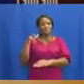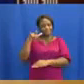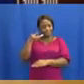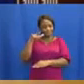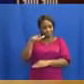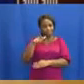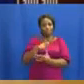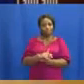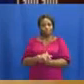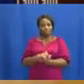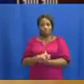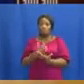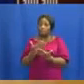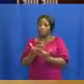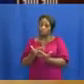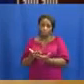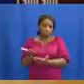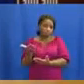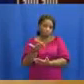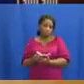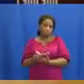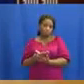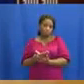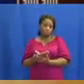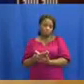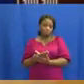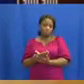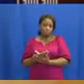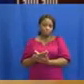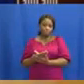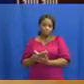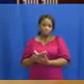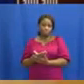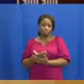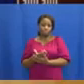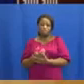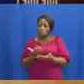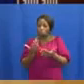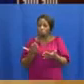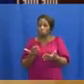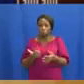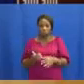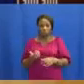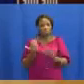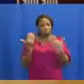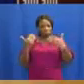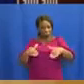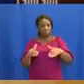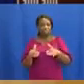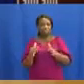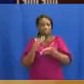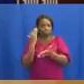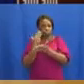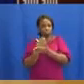International Airport. Mesrɛ mo, paa sɛ yɛpɛ sɛ yɛpamo yare ɛfiri yɛn man mu a,